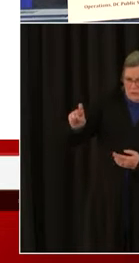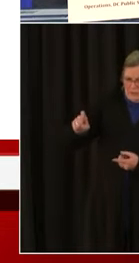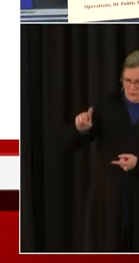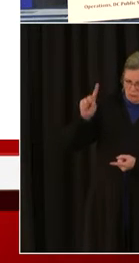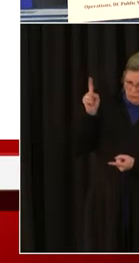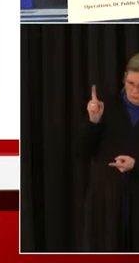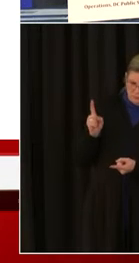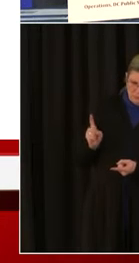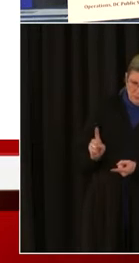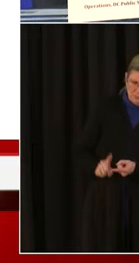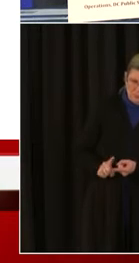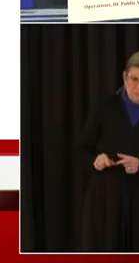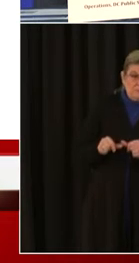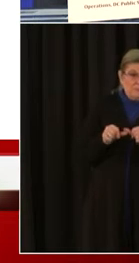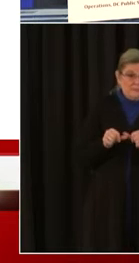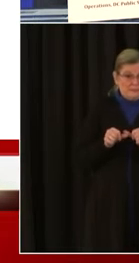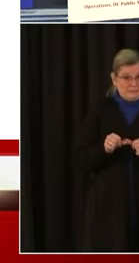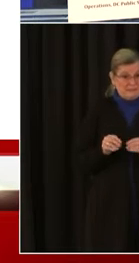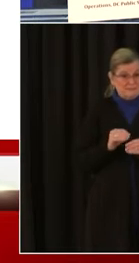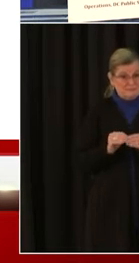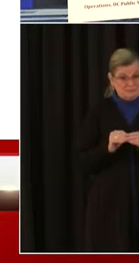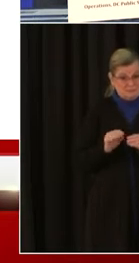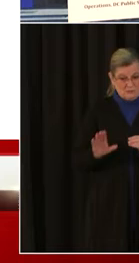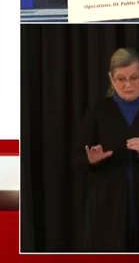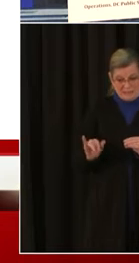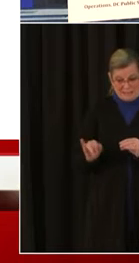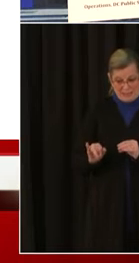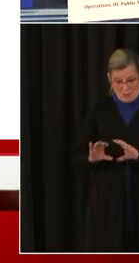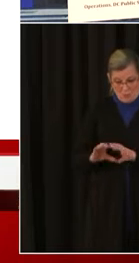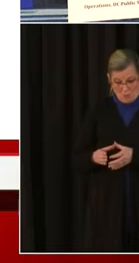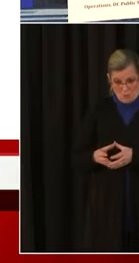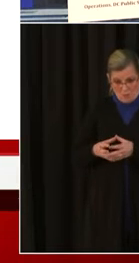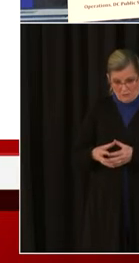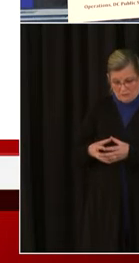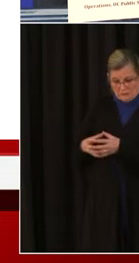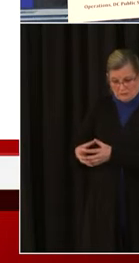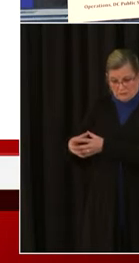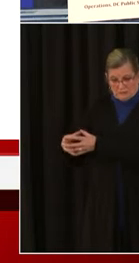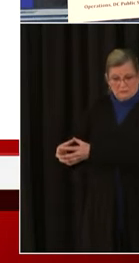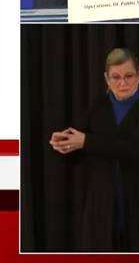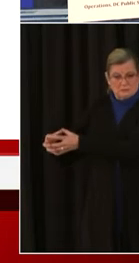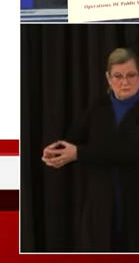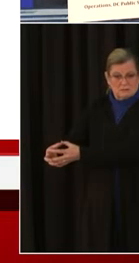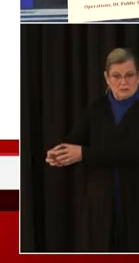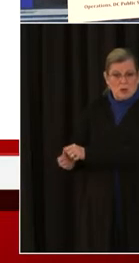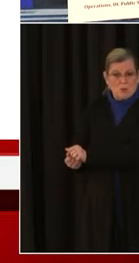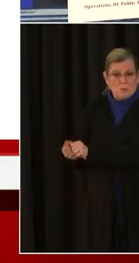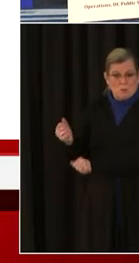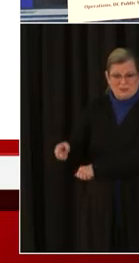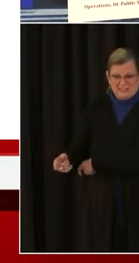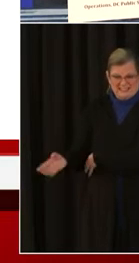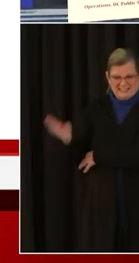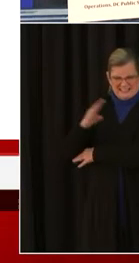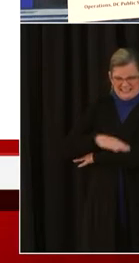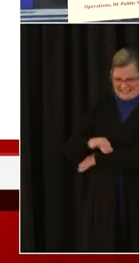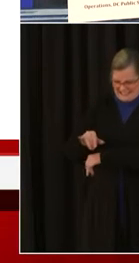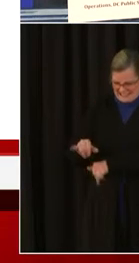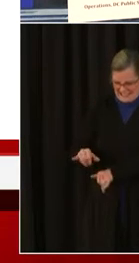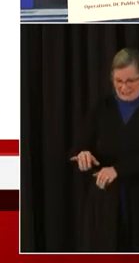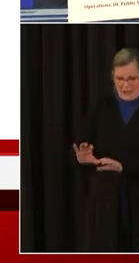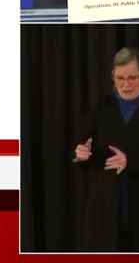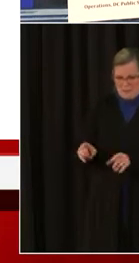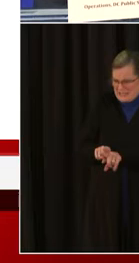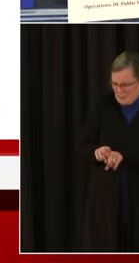that to maintain that cohort integrity. So kids will, for the majority of the day, will stay in their classroom with that small group